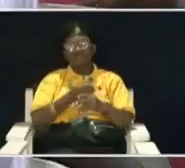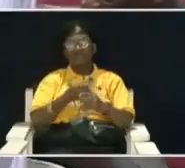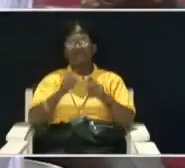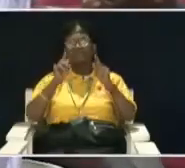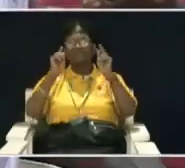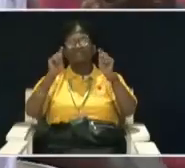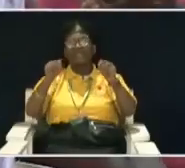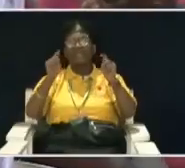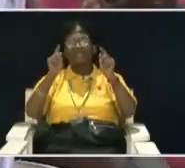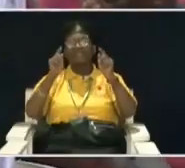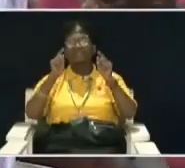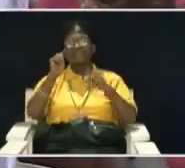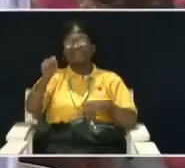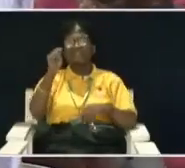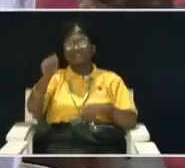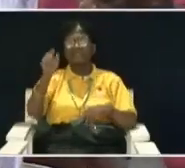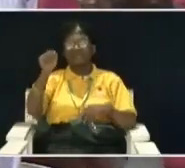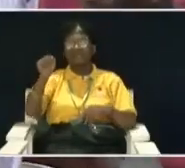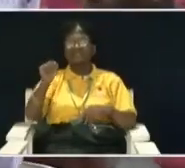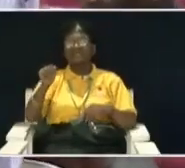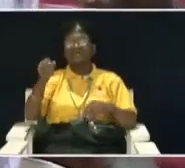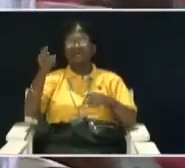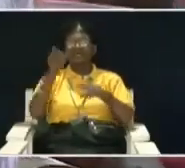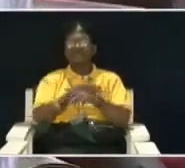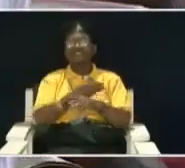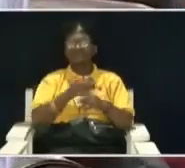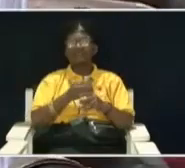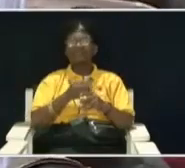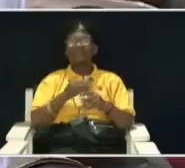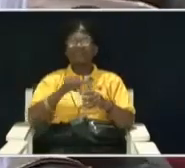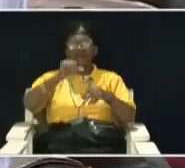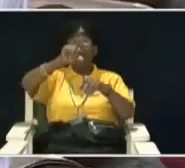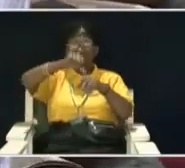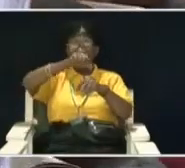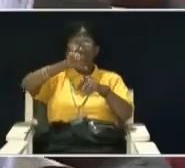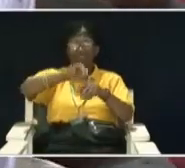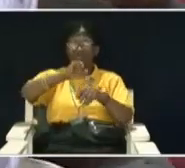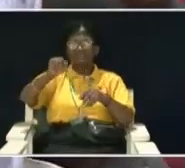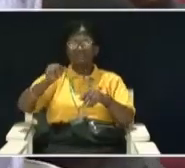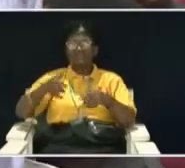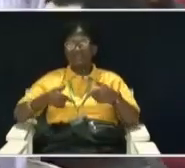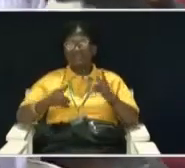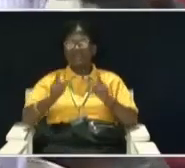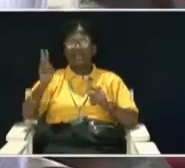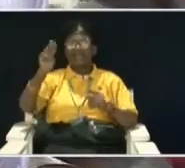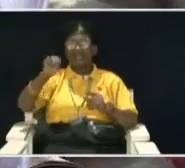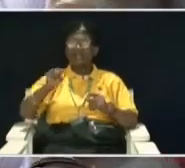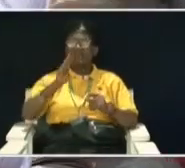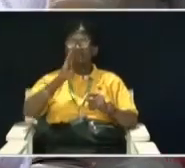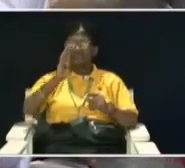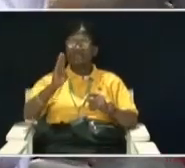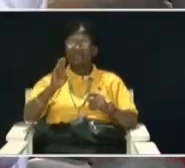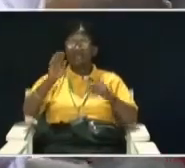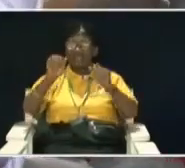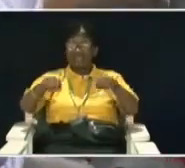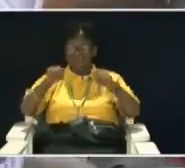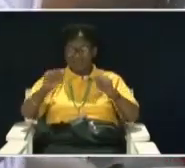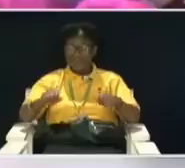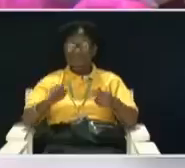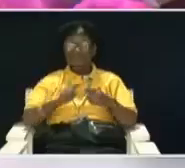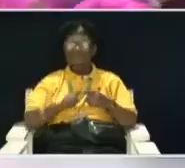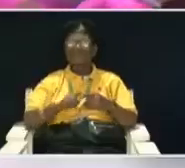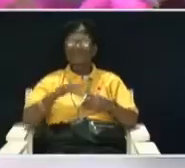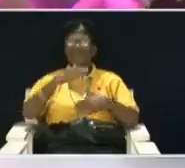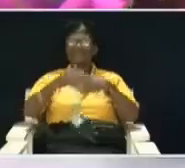testimonies, multiple anointing. Let them be able to serve you sevenfold